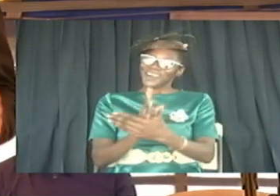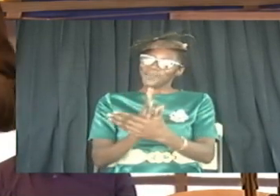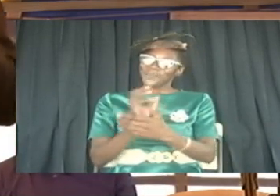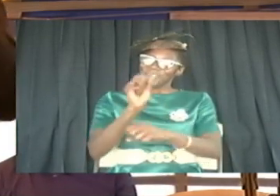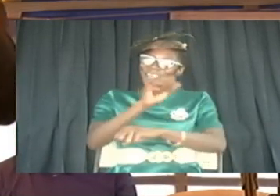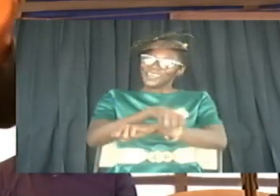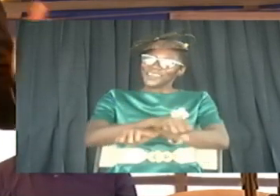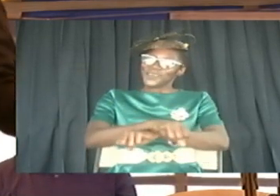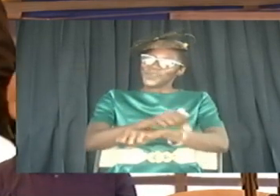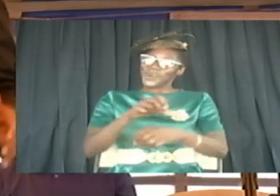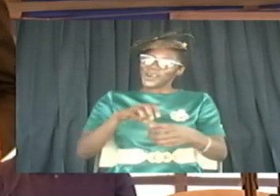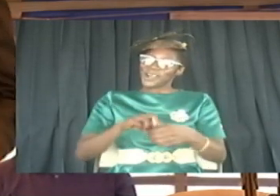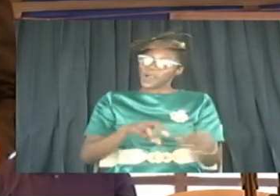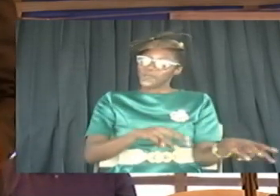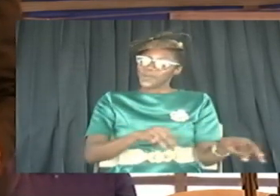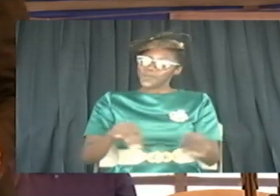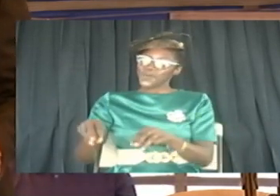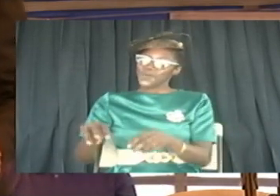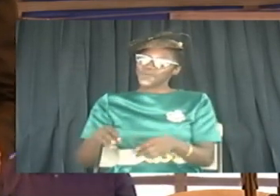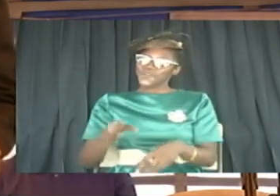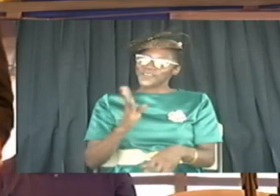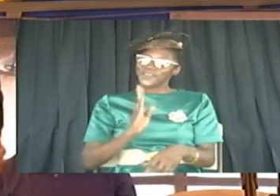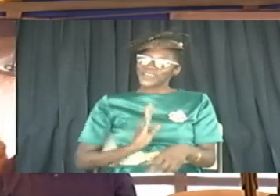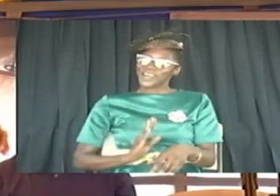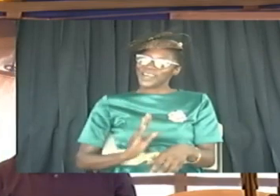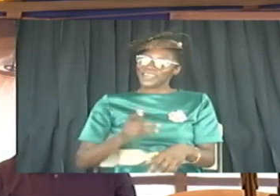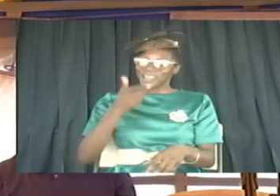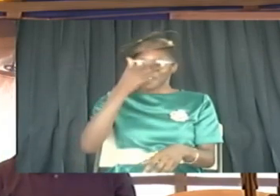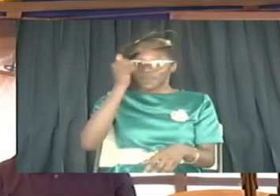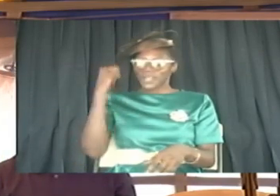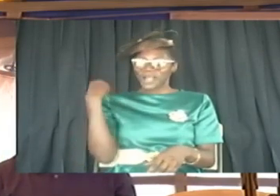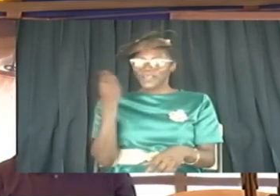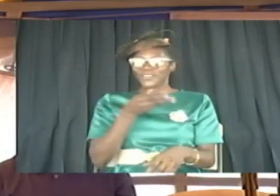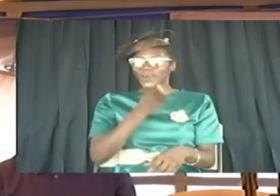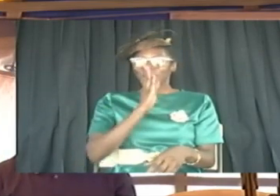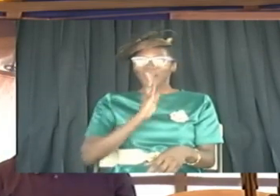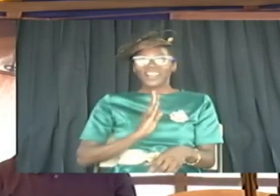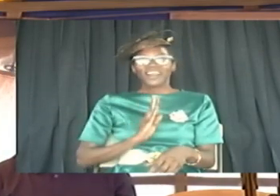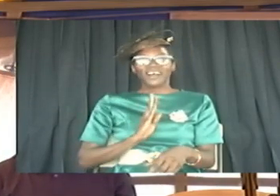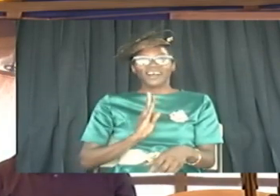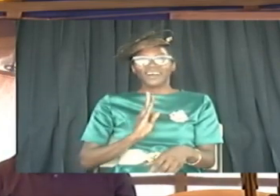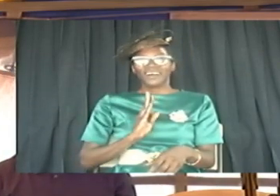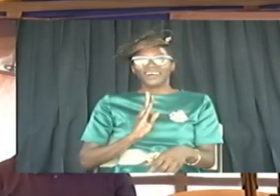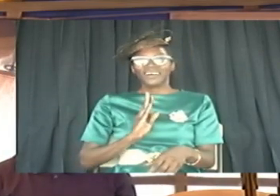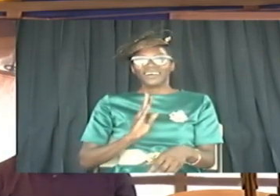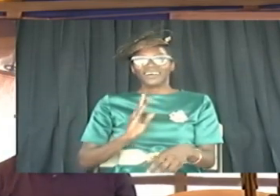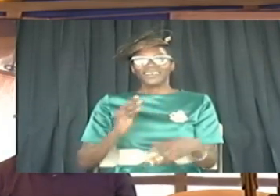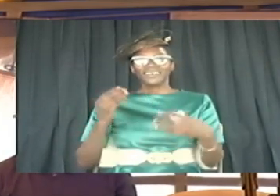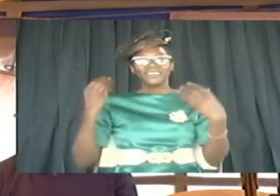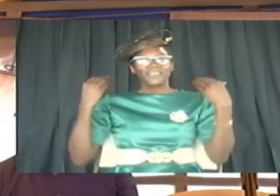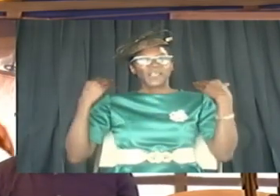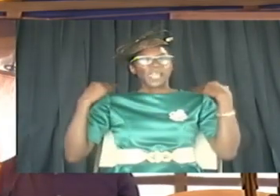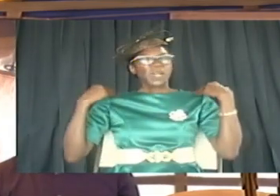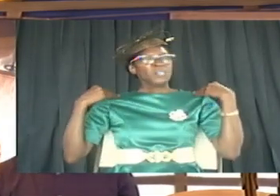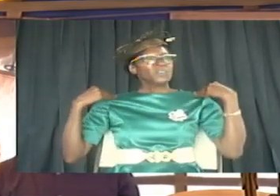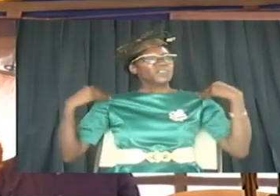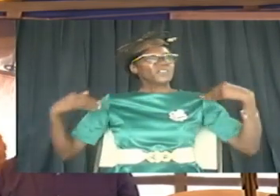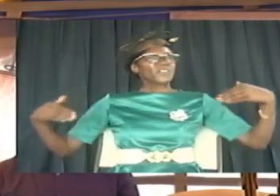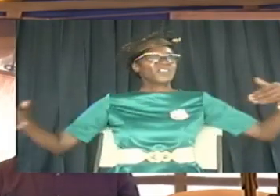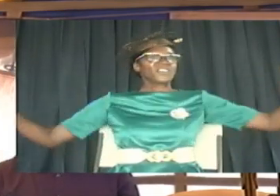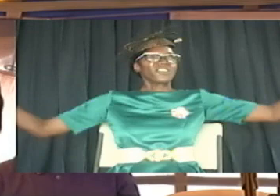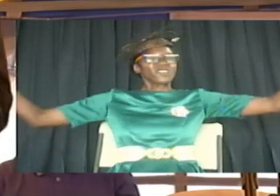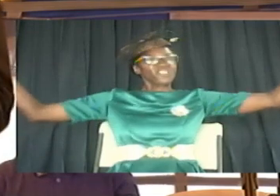work and the move of God, because our God is sovereign. Oh, can we praise the Lord? And so